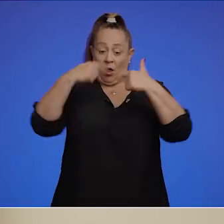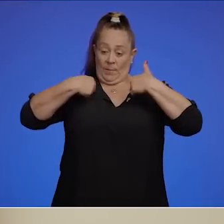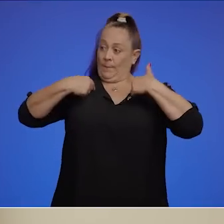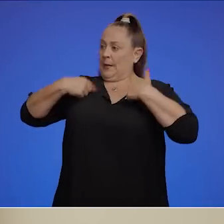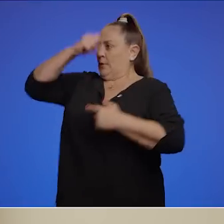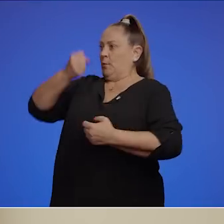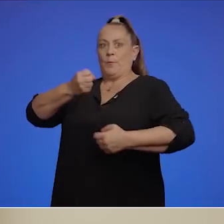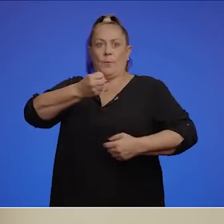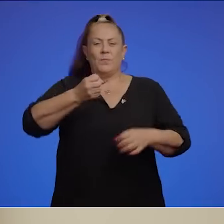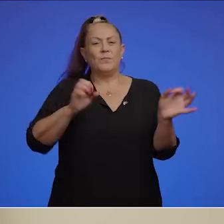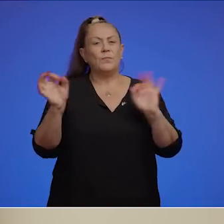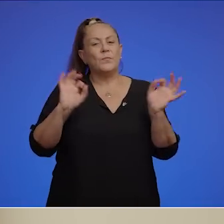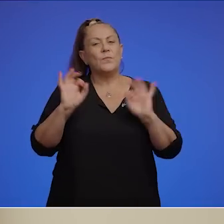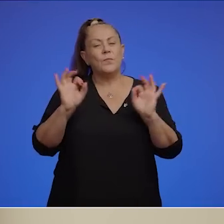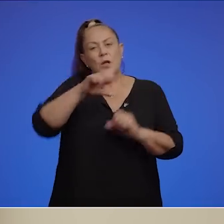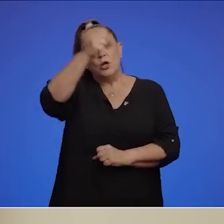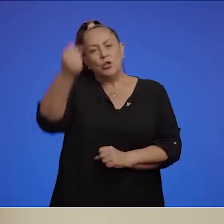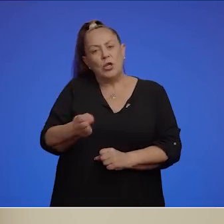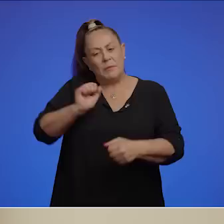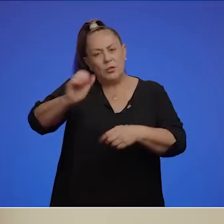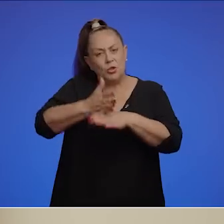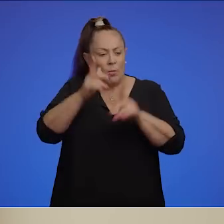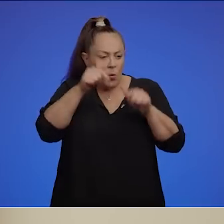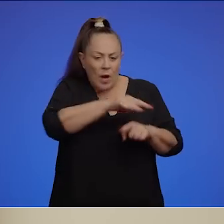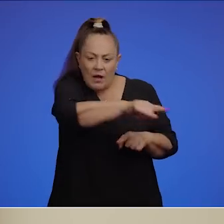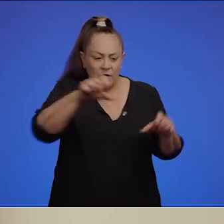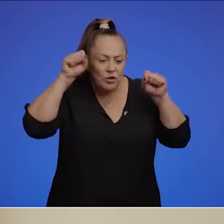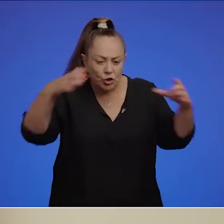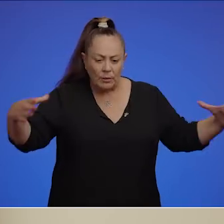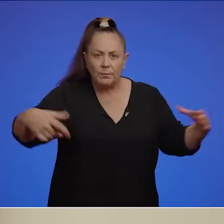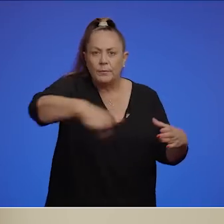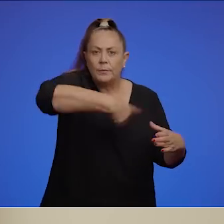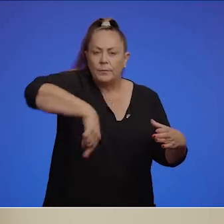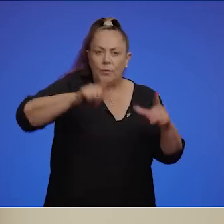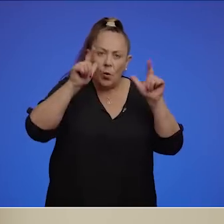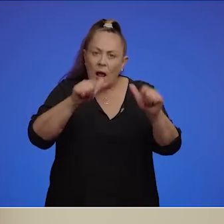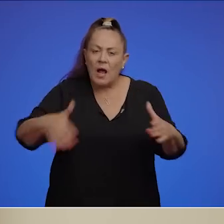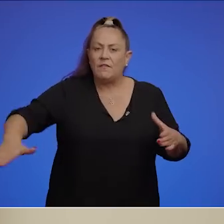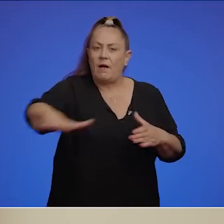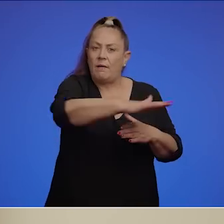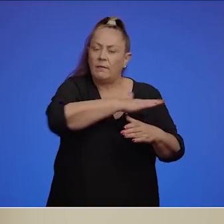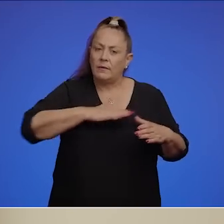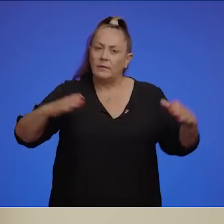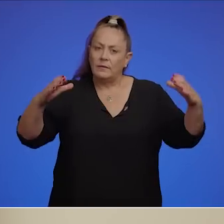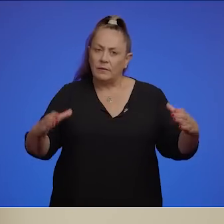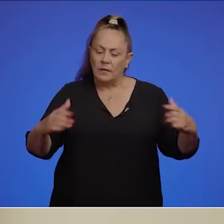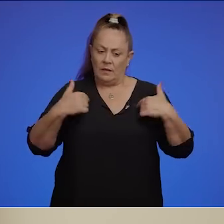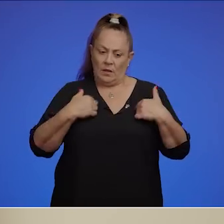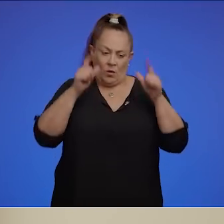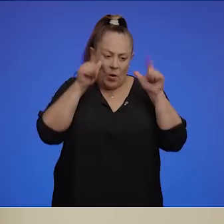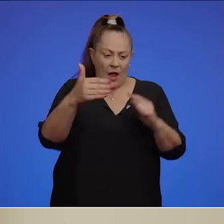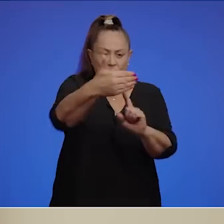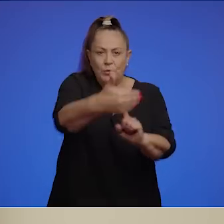highest priority, but looks out for the harassed and dejected. He puts himself to protect the sheep, to provide for the